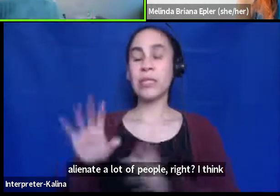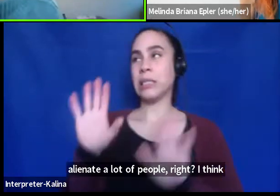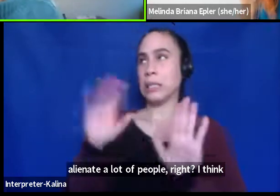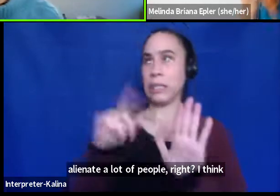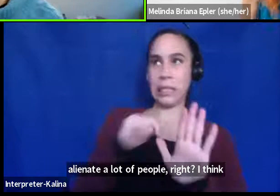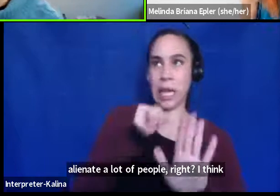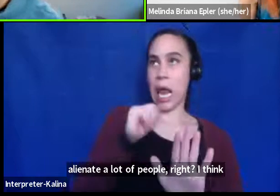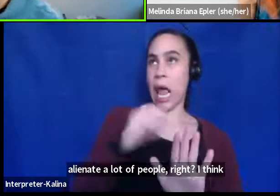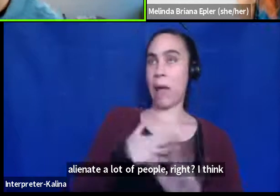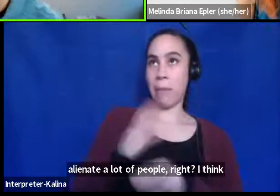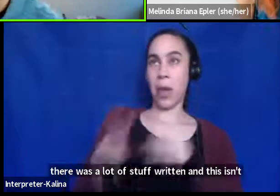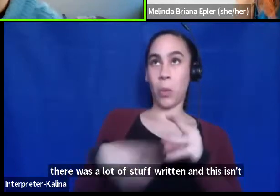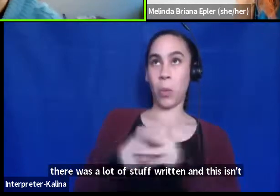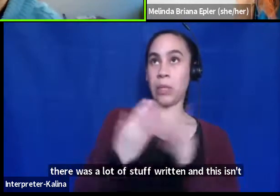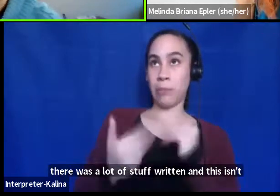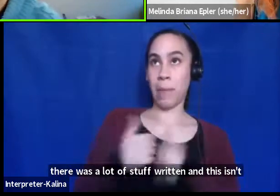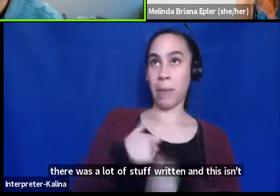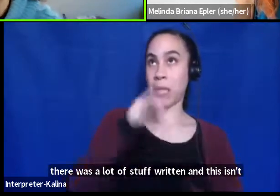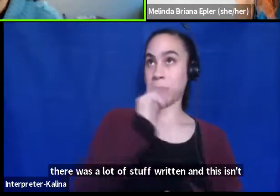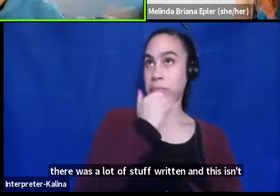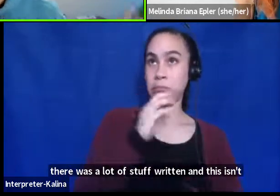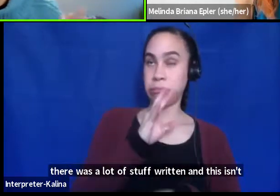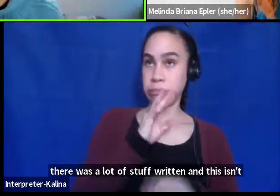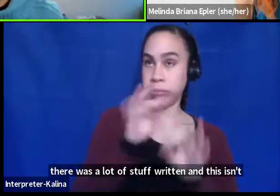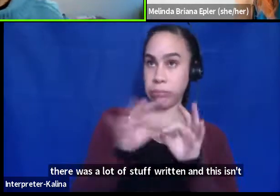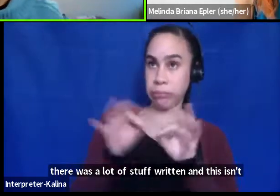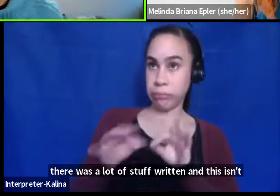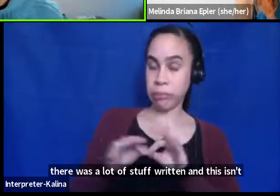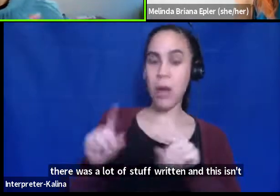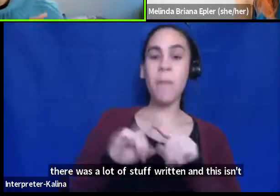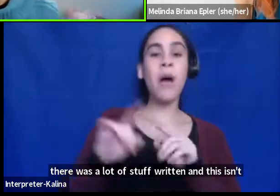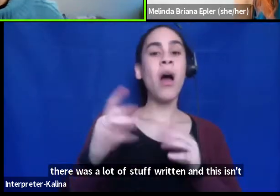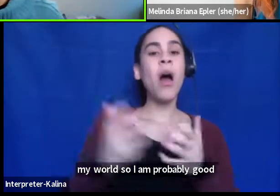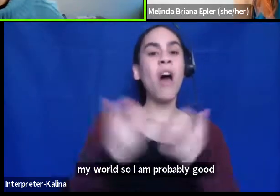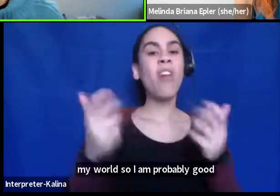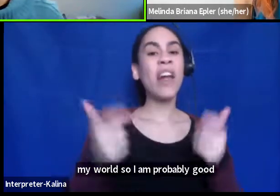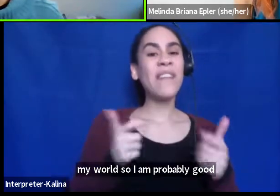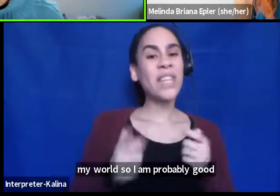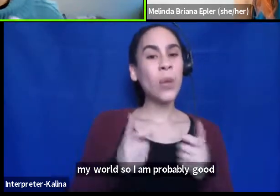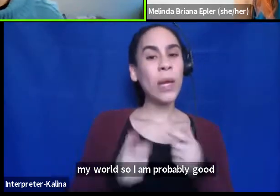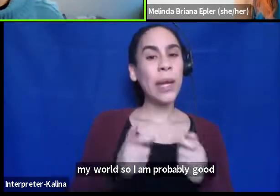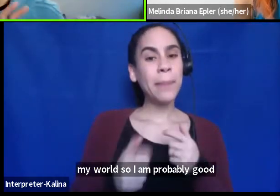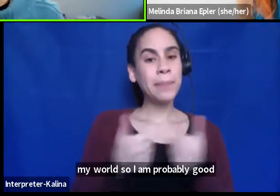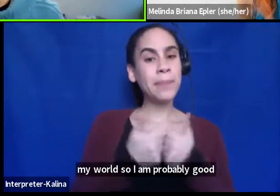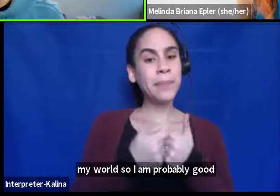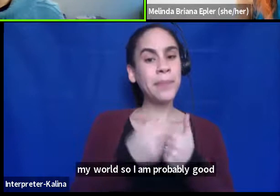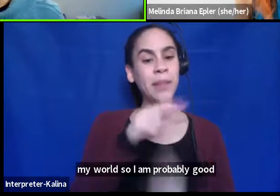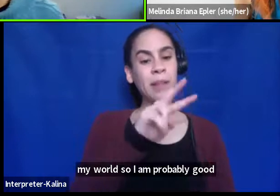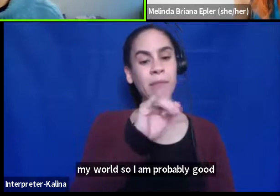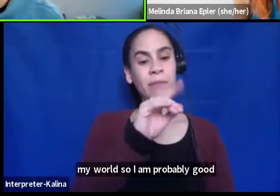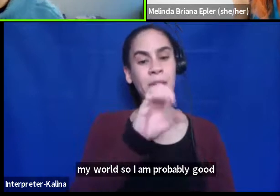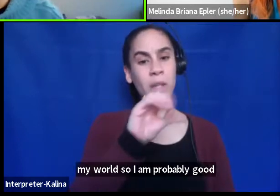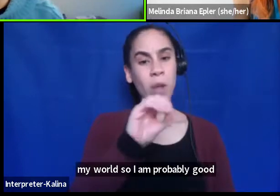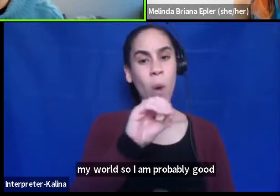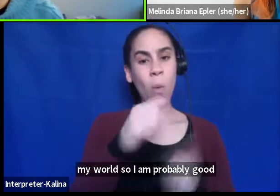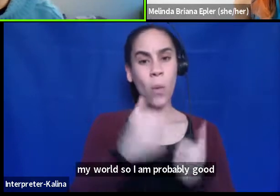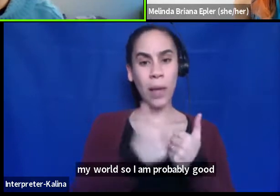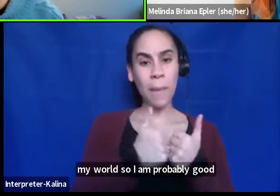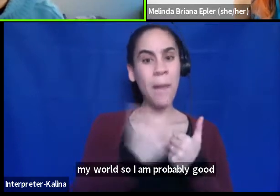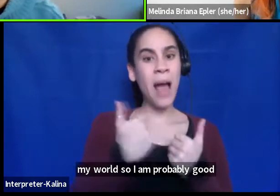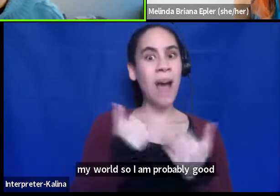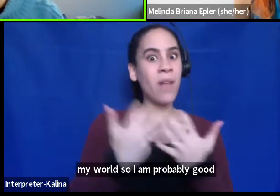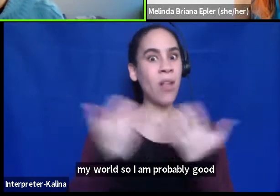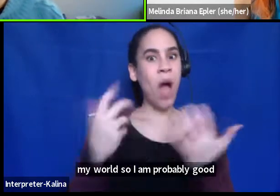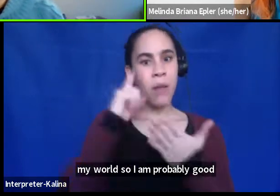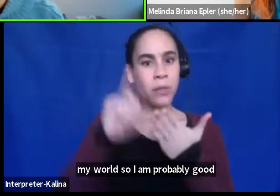probably going to get it a little bit wrong, but a lot of like video games. There's a lot of research and work out there right now